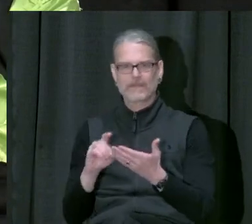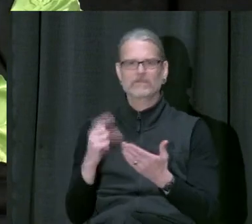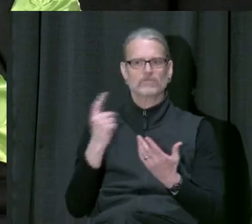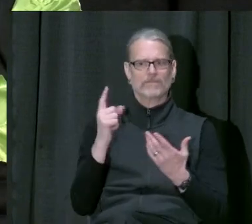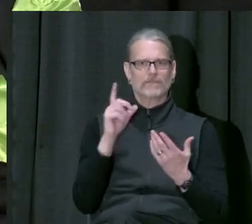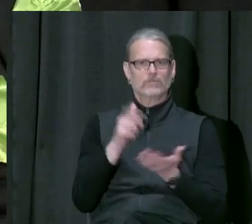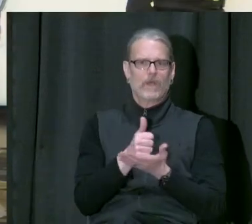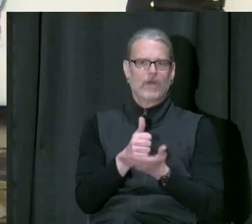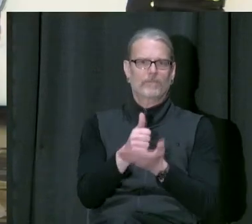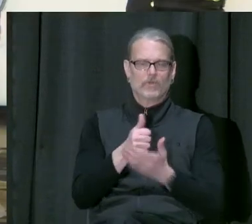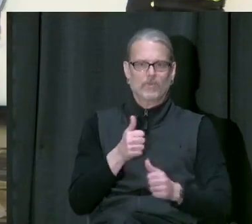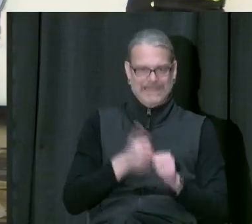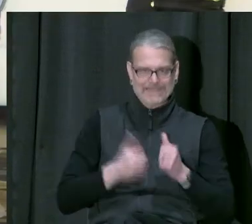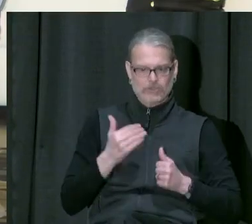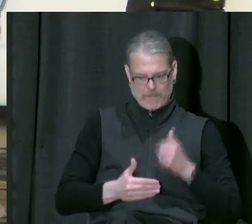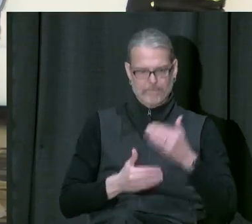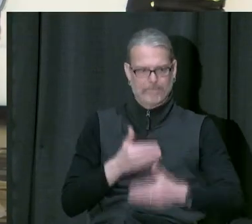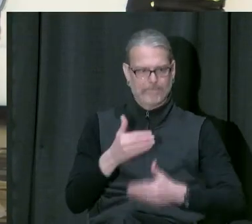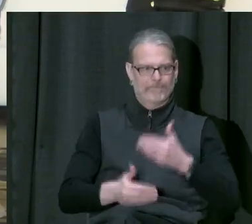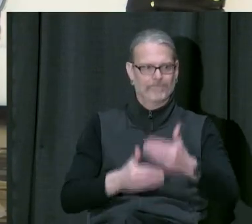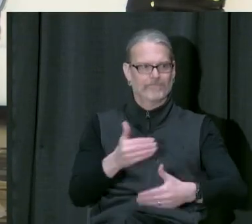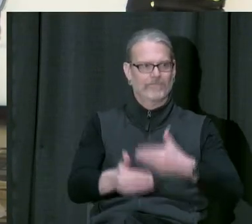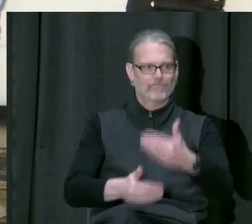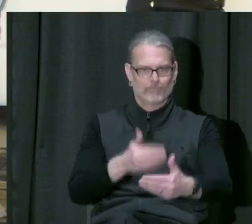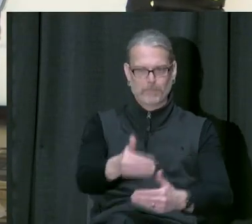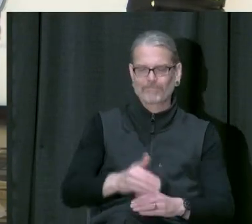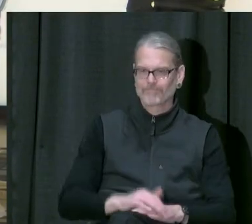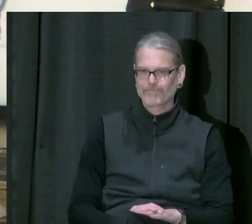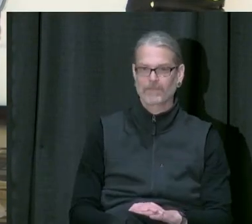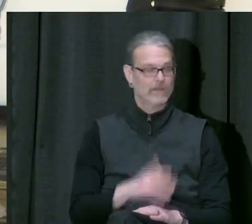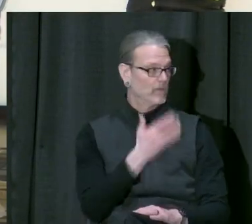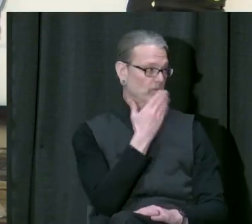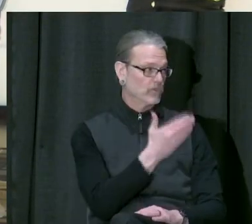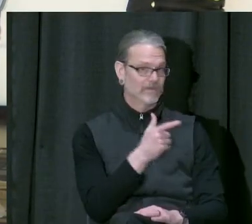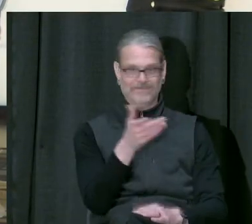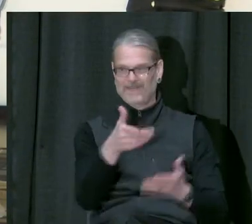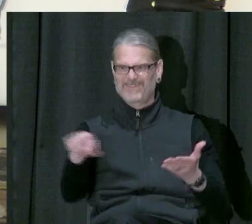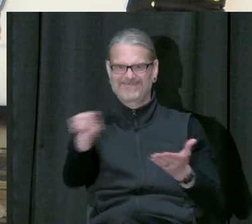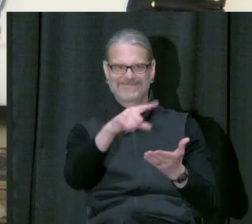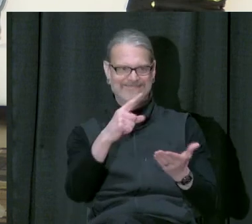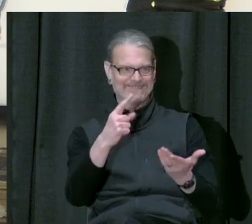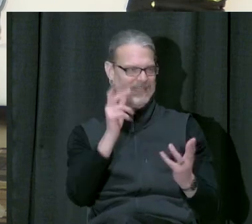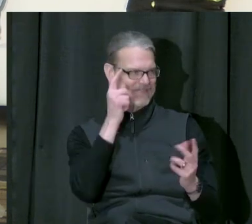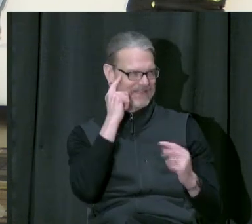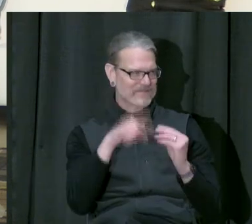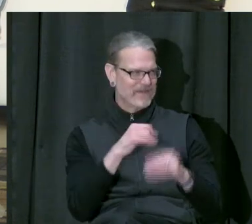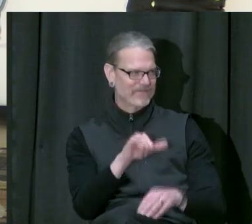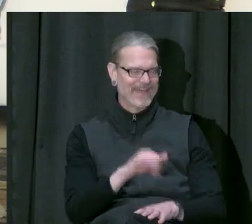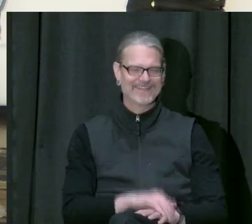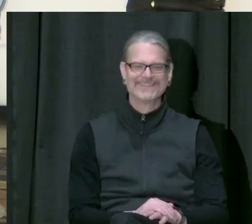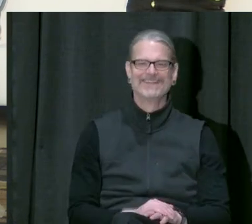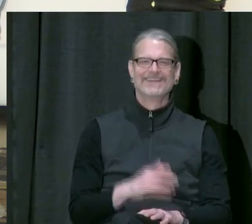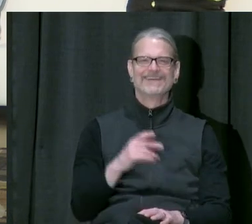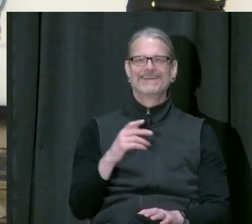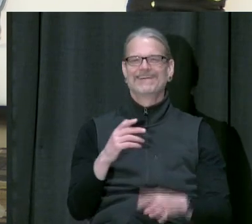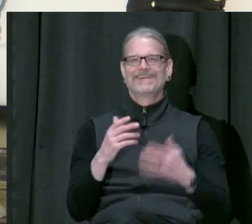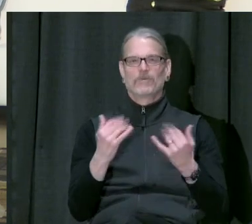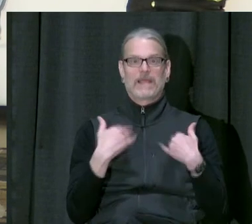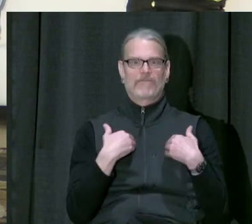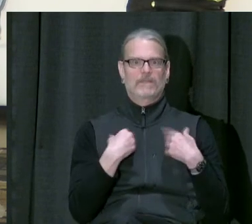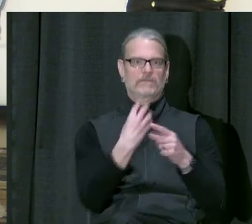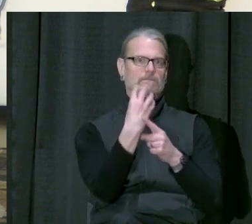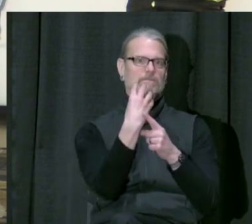way. Excellent. Very good. So that's good. That gives our audience a little something to think about, taking notes, and they'll have this recording here to fall back on.